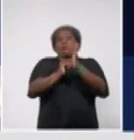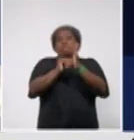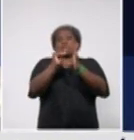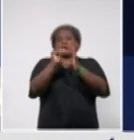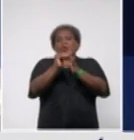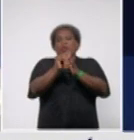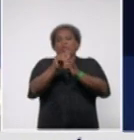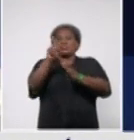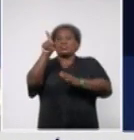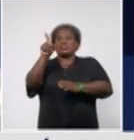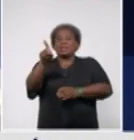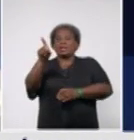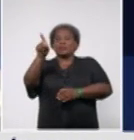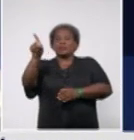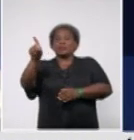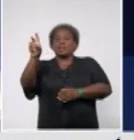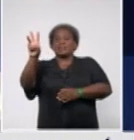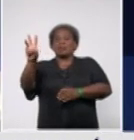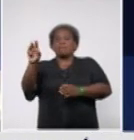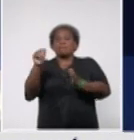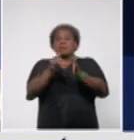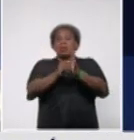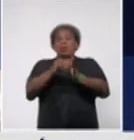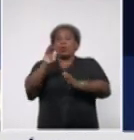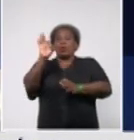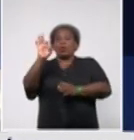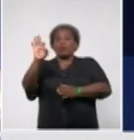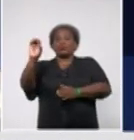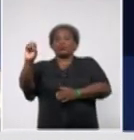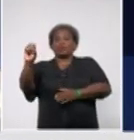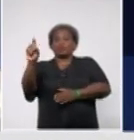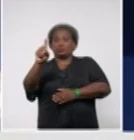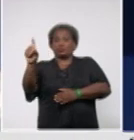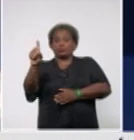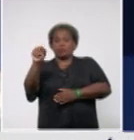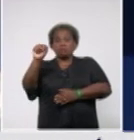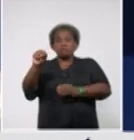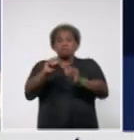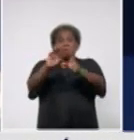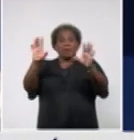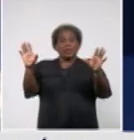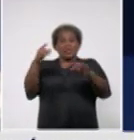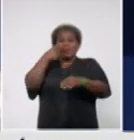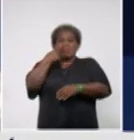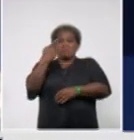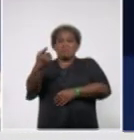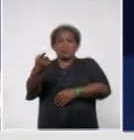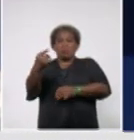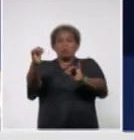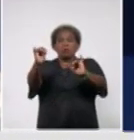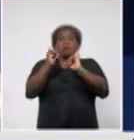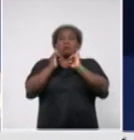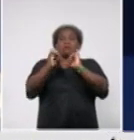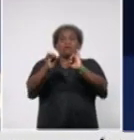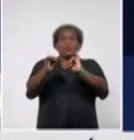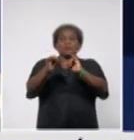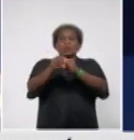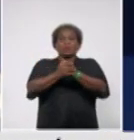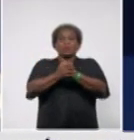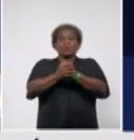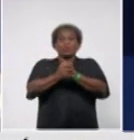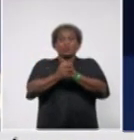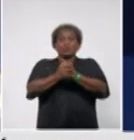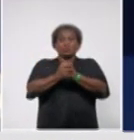4,113,811 confirmed cases. Although Telesur reported this morning that India now occupies second place on the